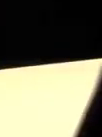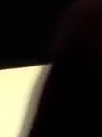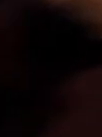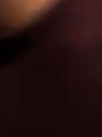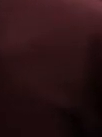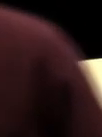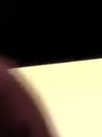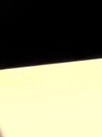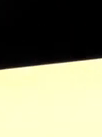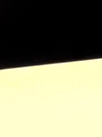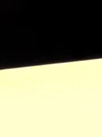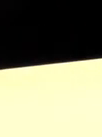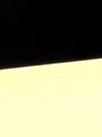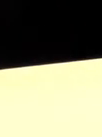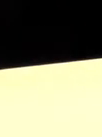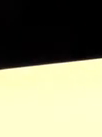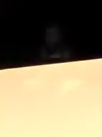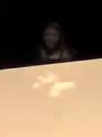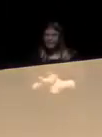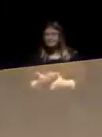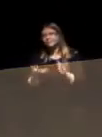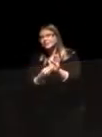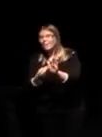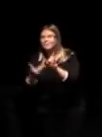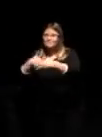It's like when my friends come over to me and they say,